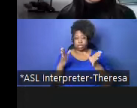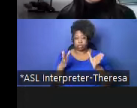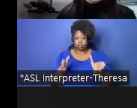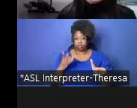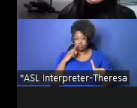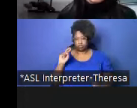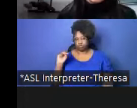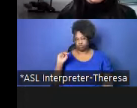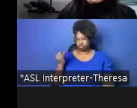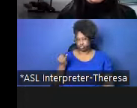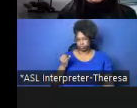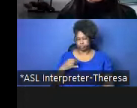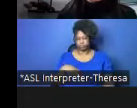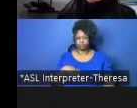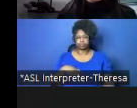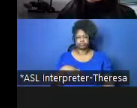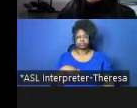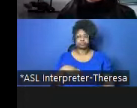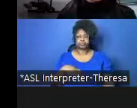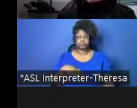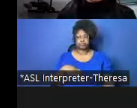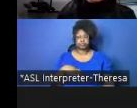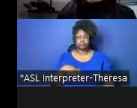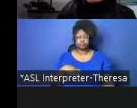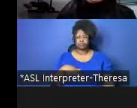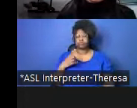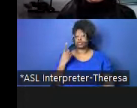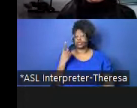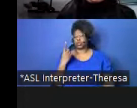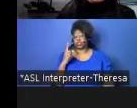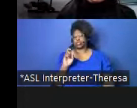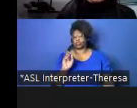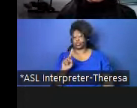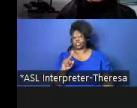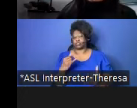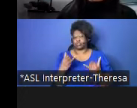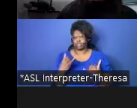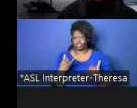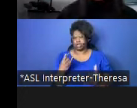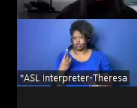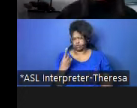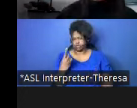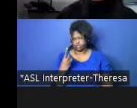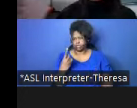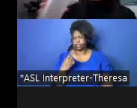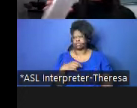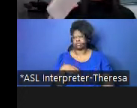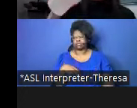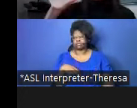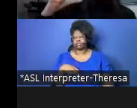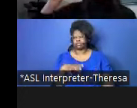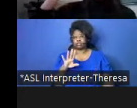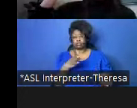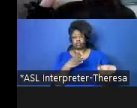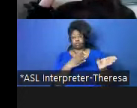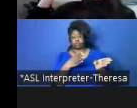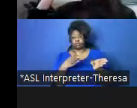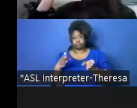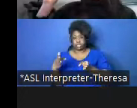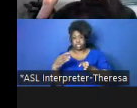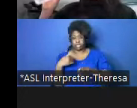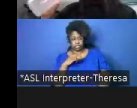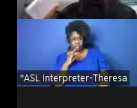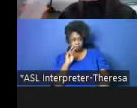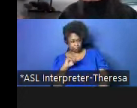Great. And the only question I have right now is on the plan shown